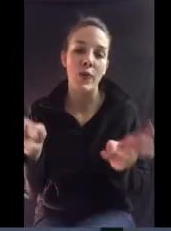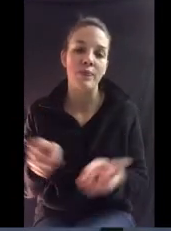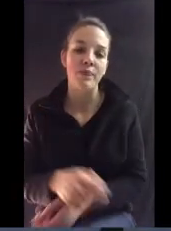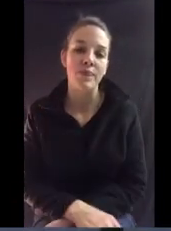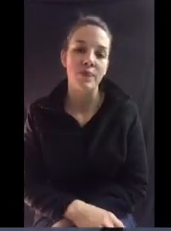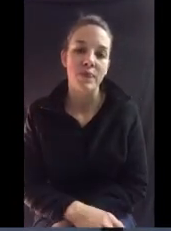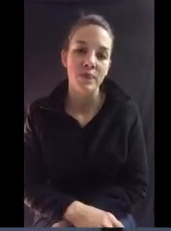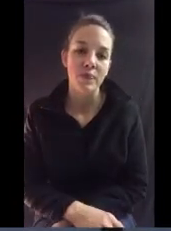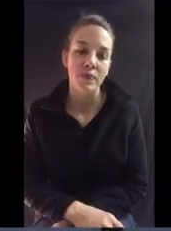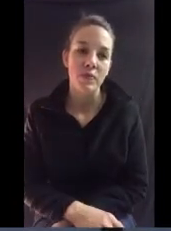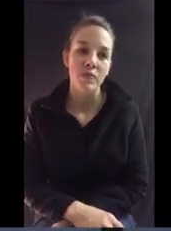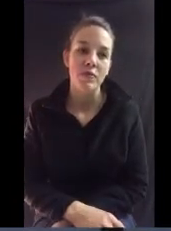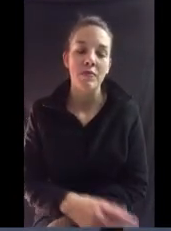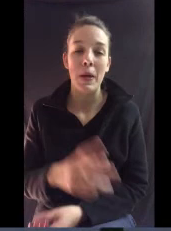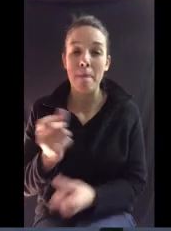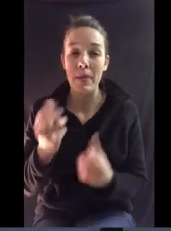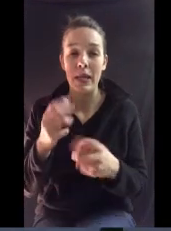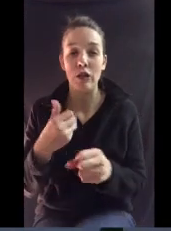End quote.